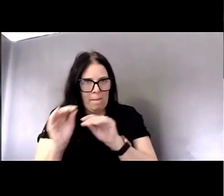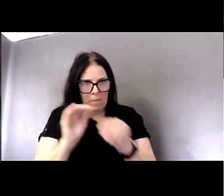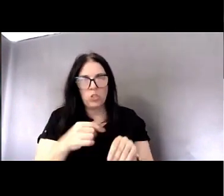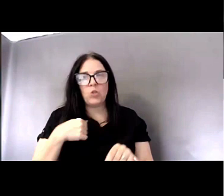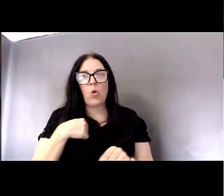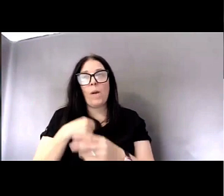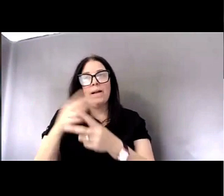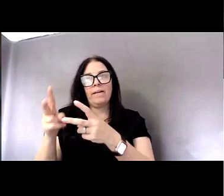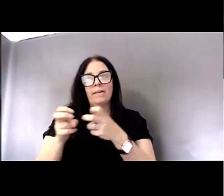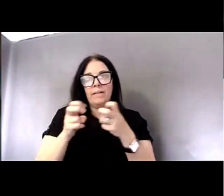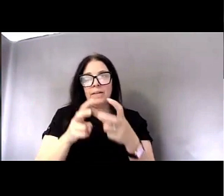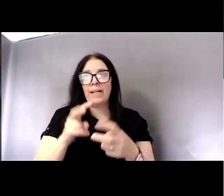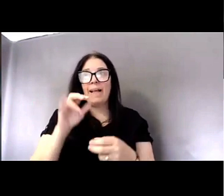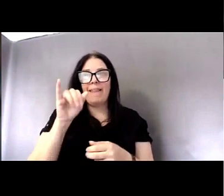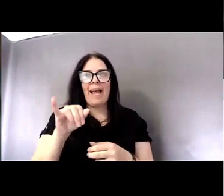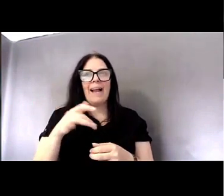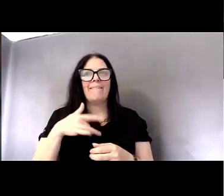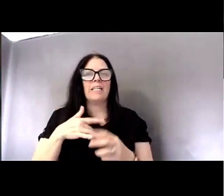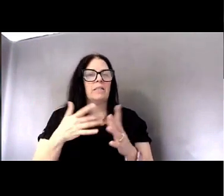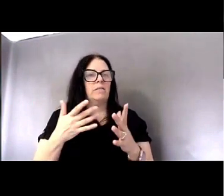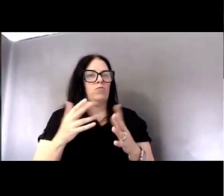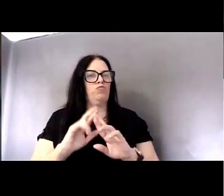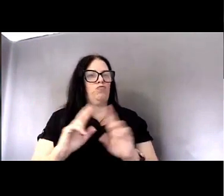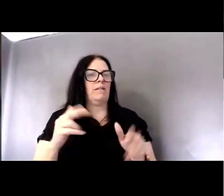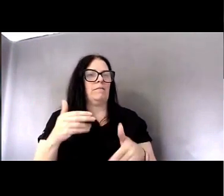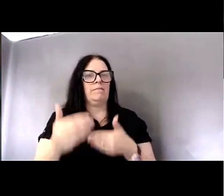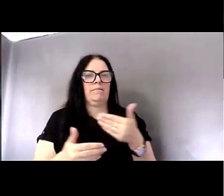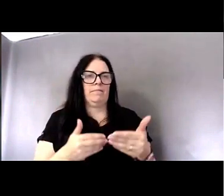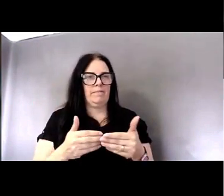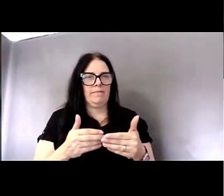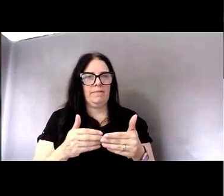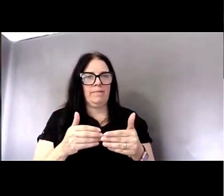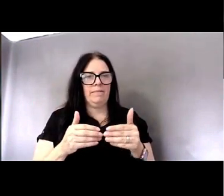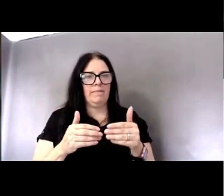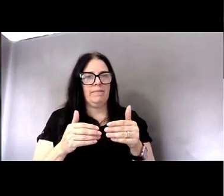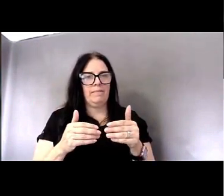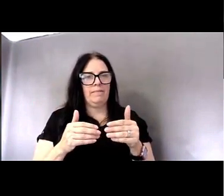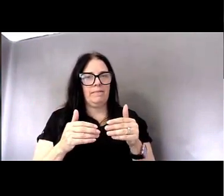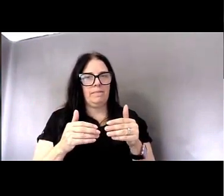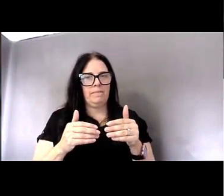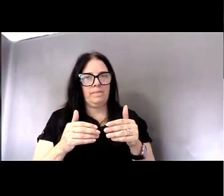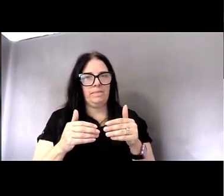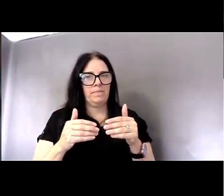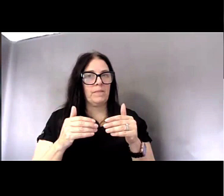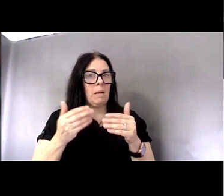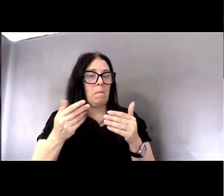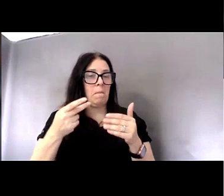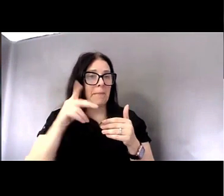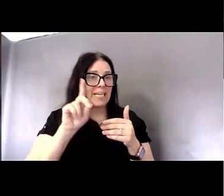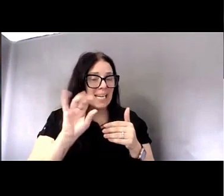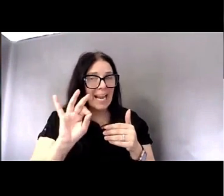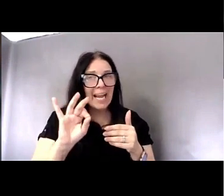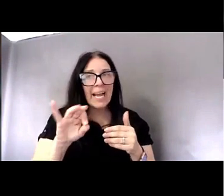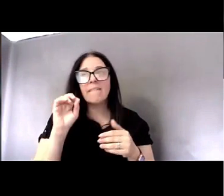bring the ready-to-go instructional material, whether it's a PDF,